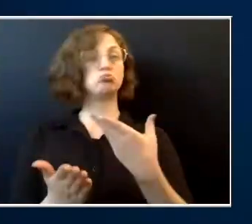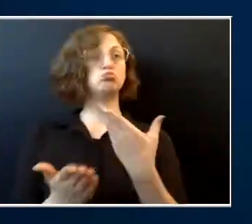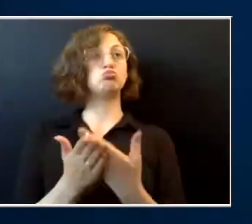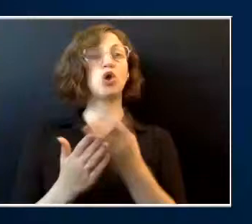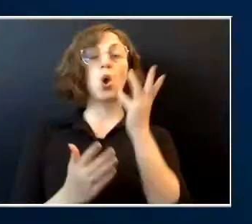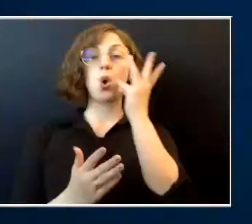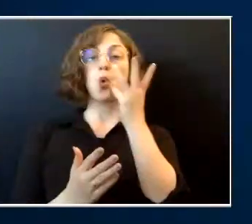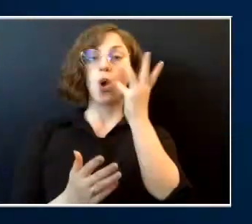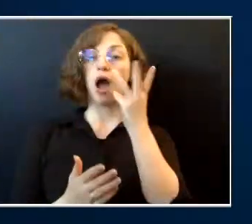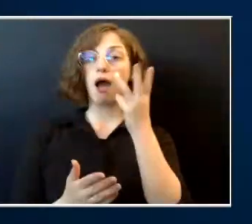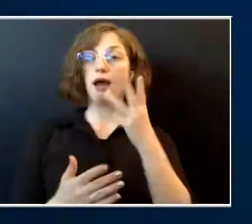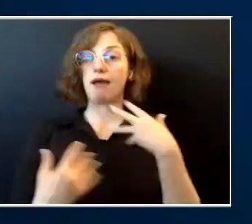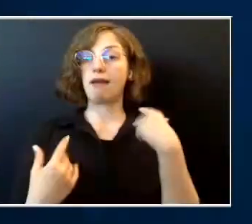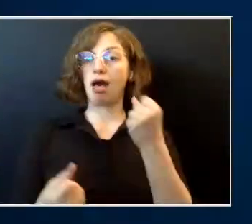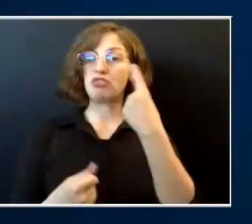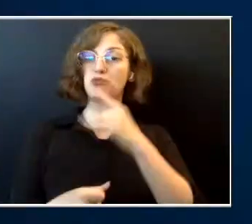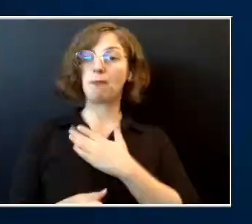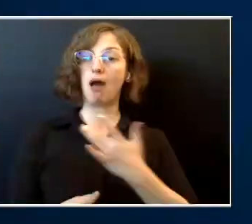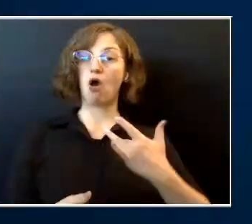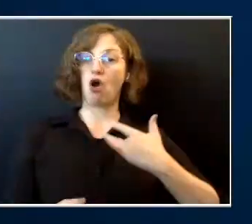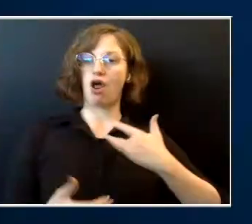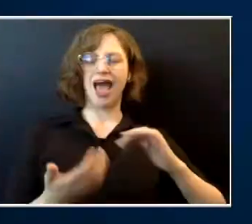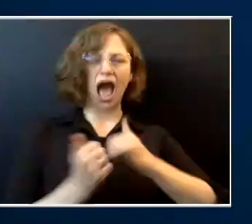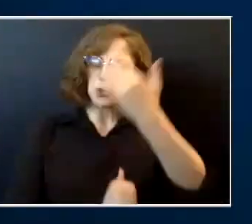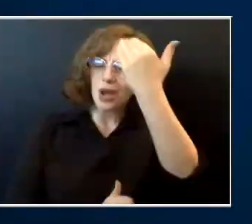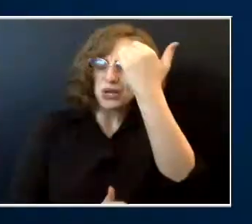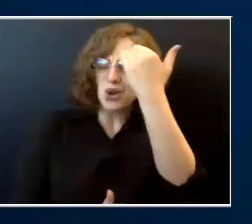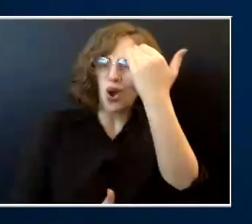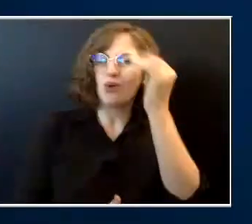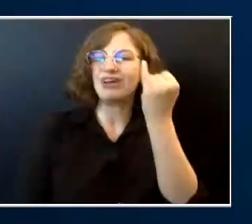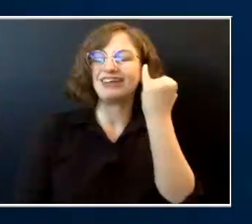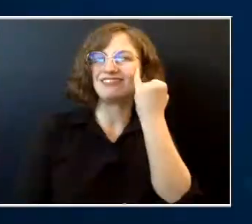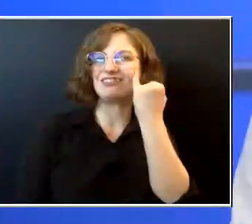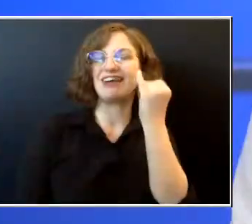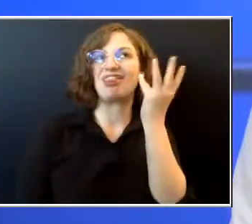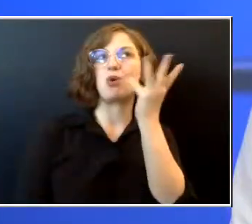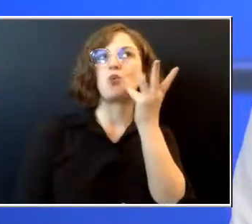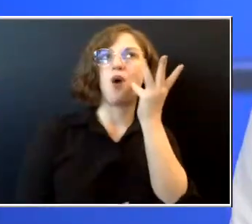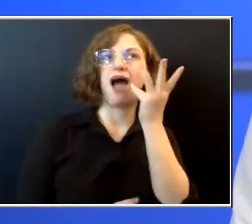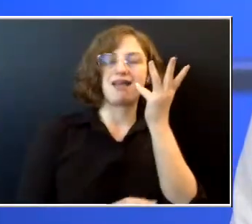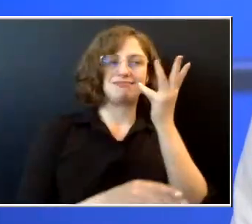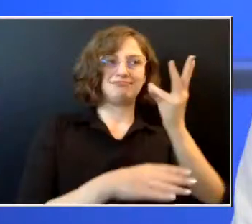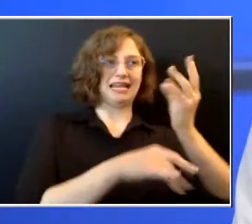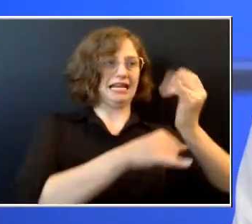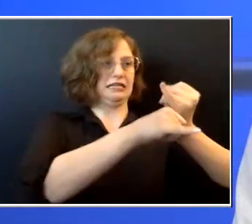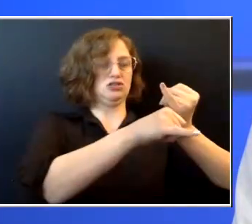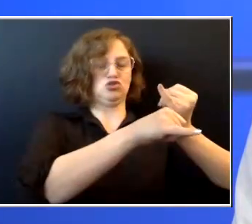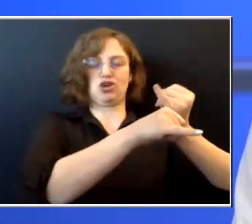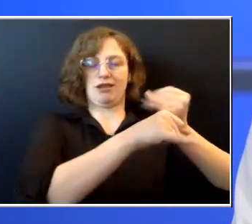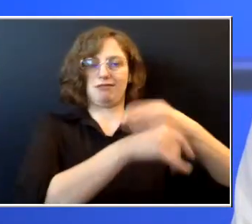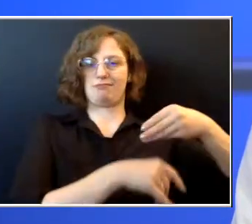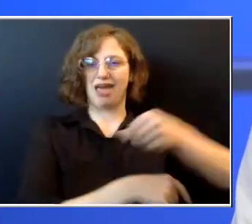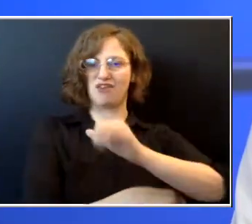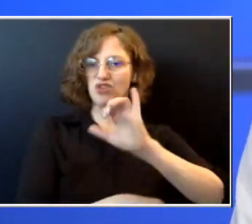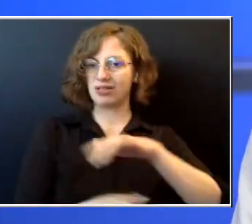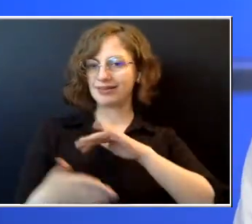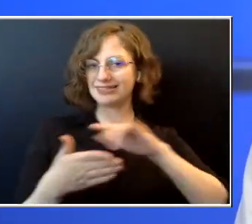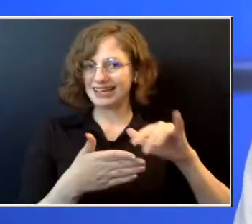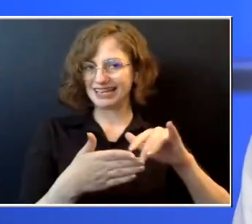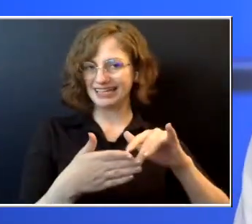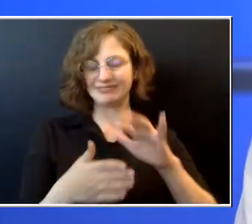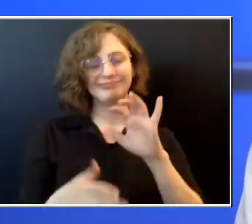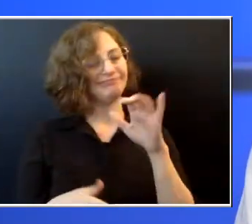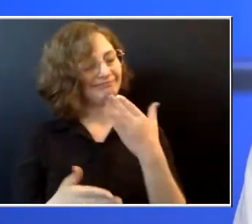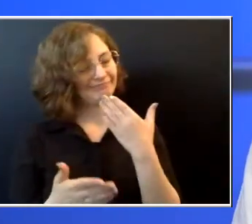paid for it? Yeah, that's a very important question, and it really comes down to many of the things we learn about